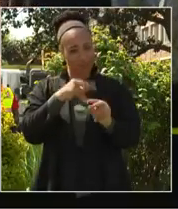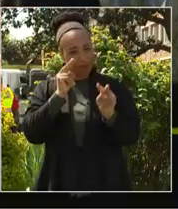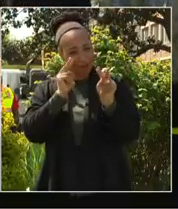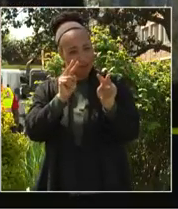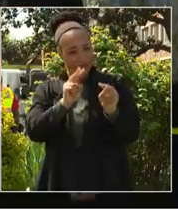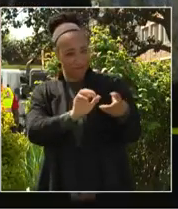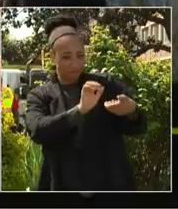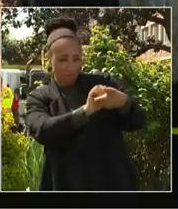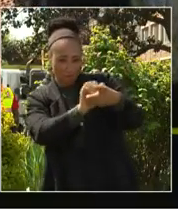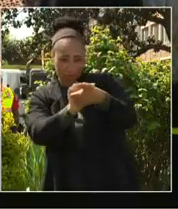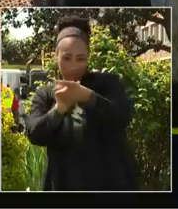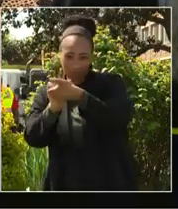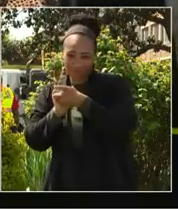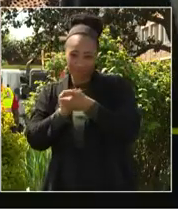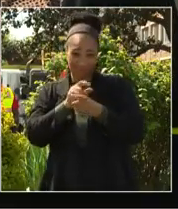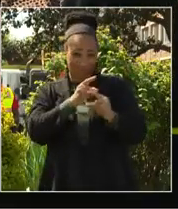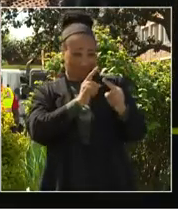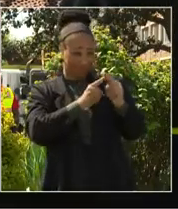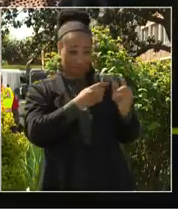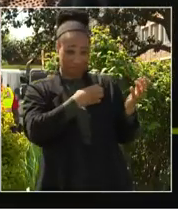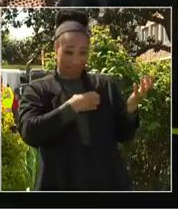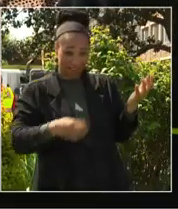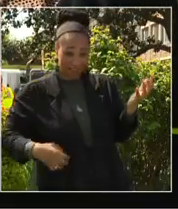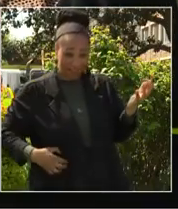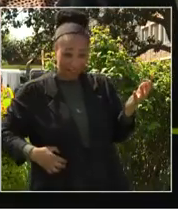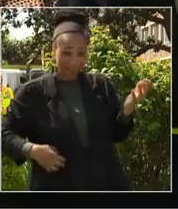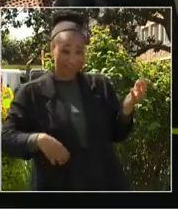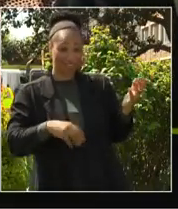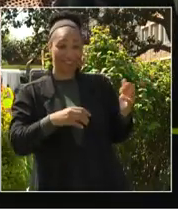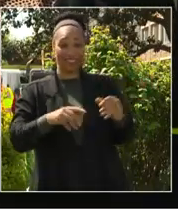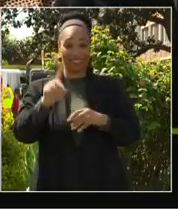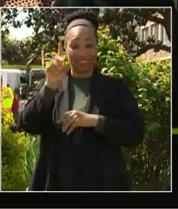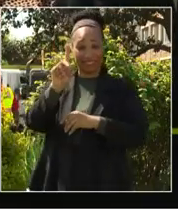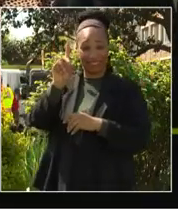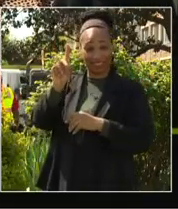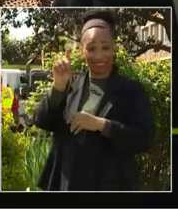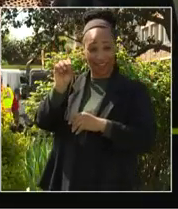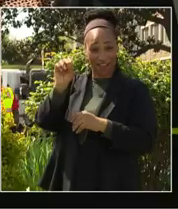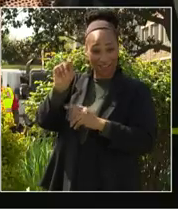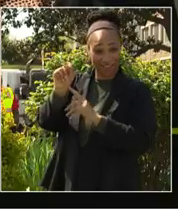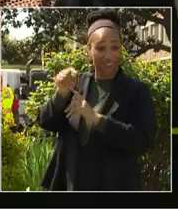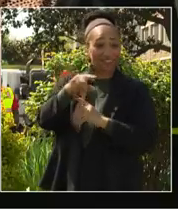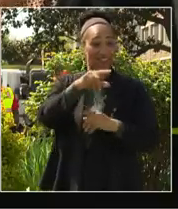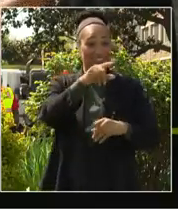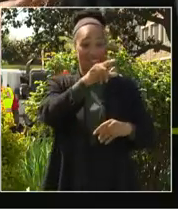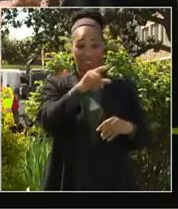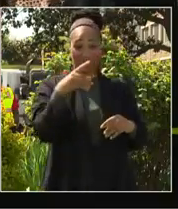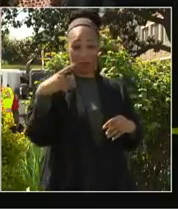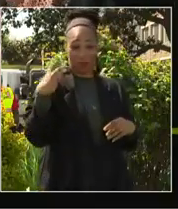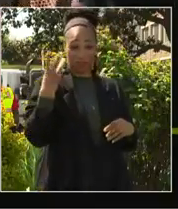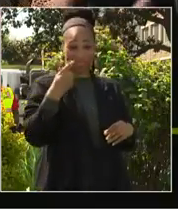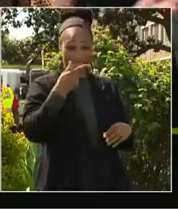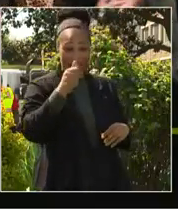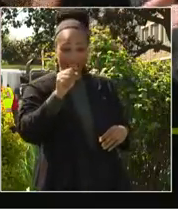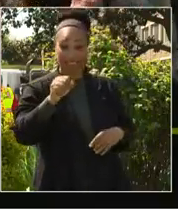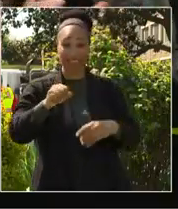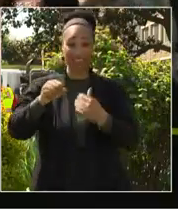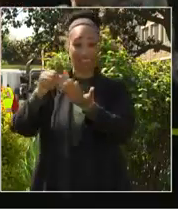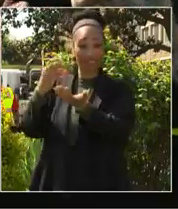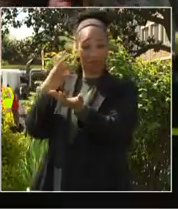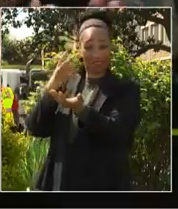and sincerely our fellow neighboring utilities, Washington Gas and Pepco. Thank you, Mayor. Valencia McClure,